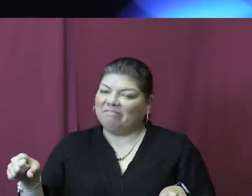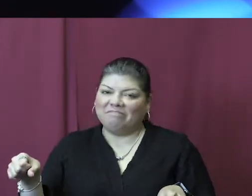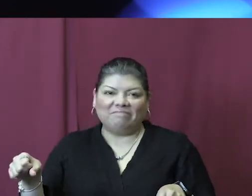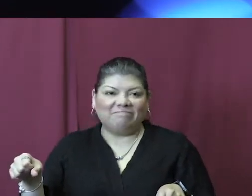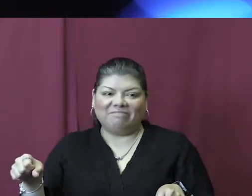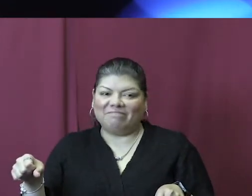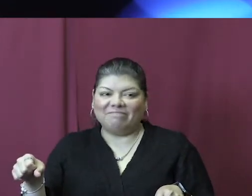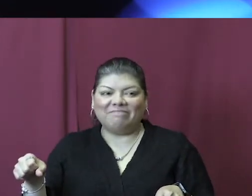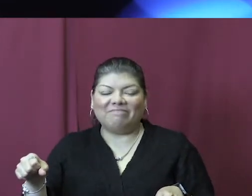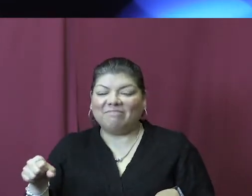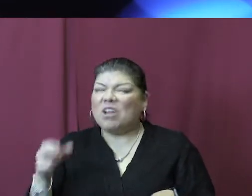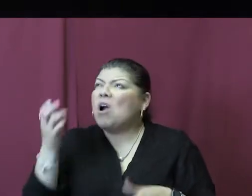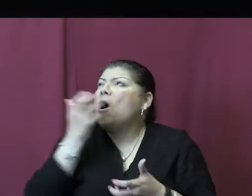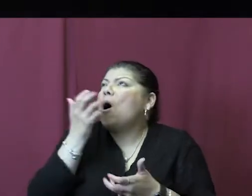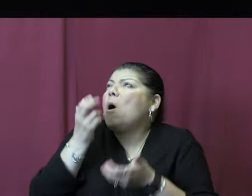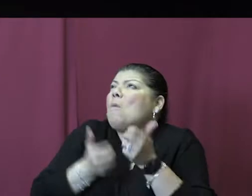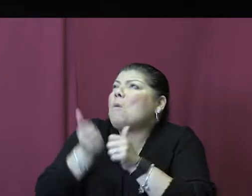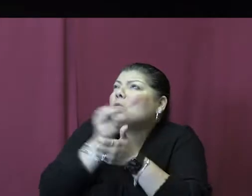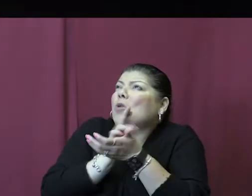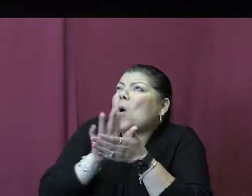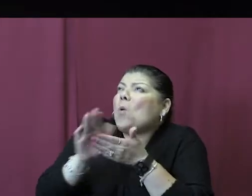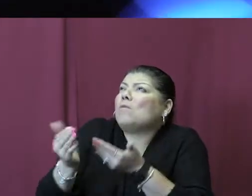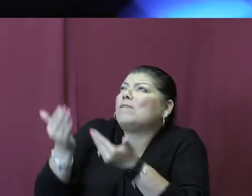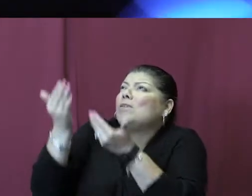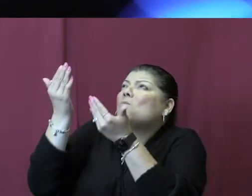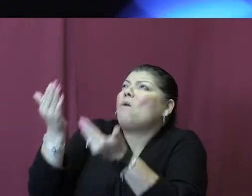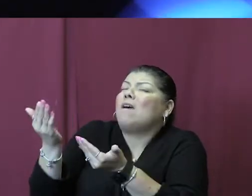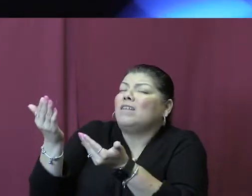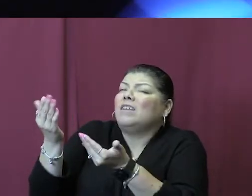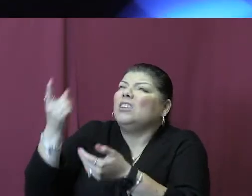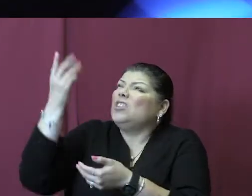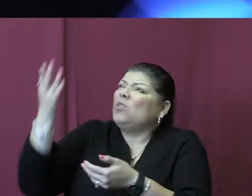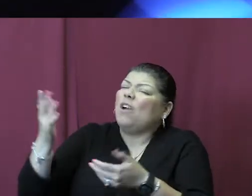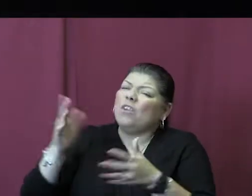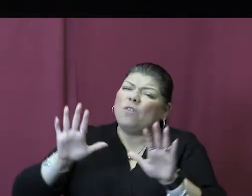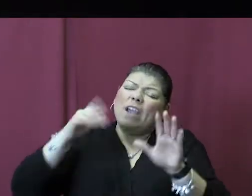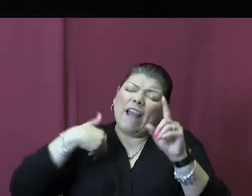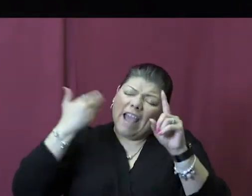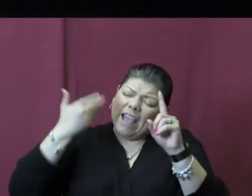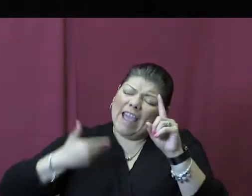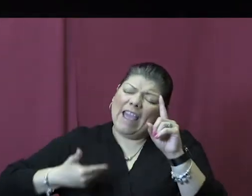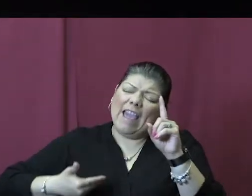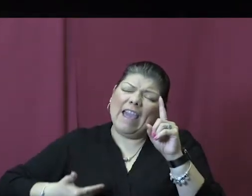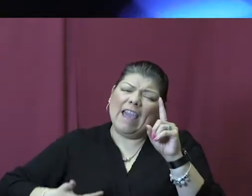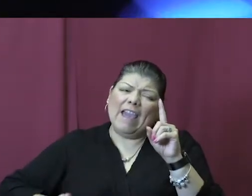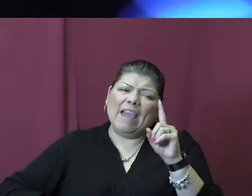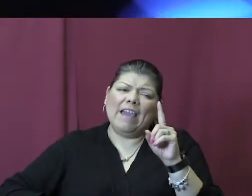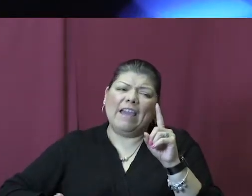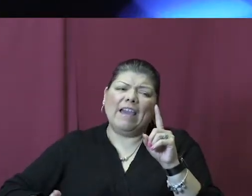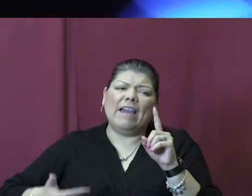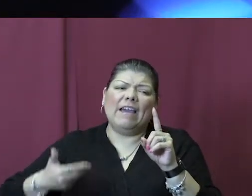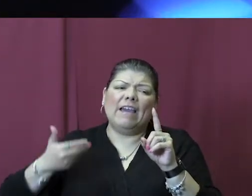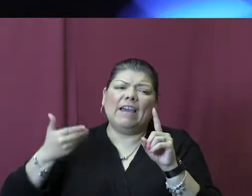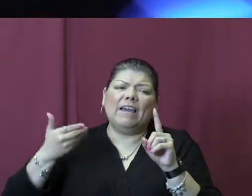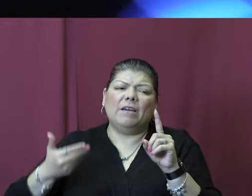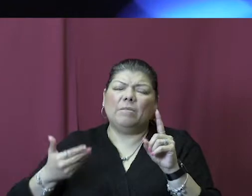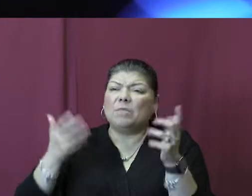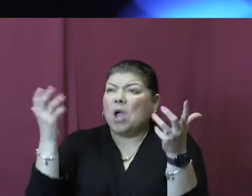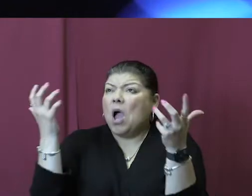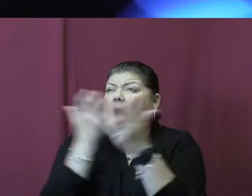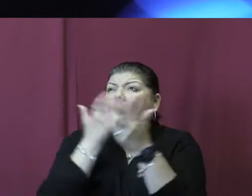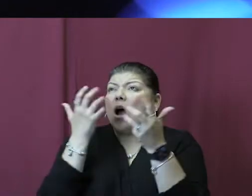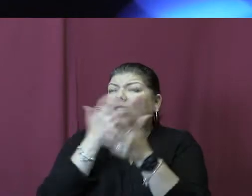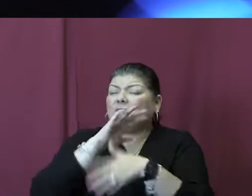can. Oh, most holy one. You are the great I am. Yeah. Awesome in all